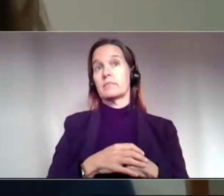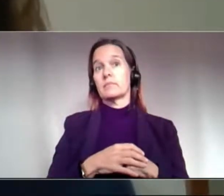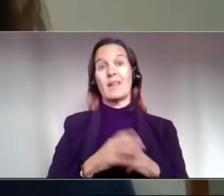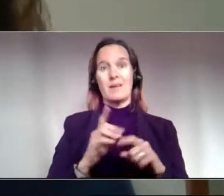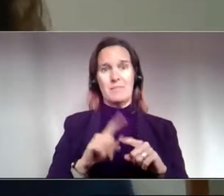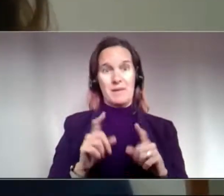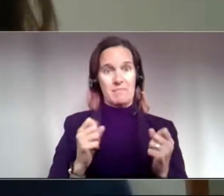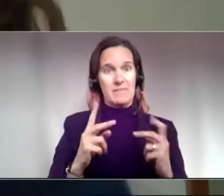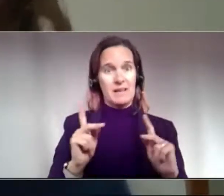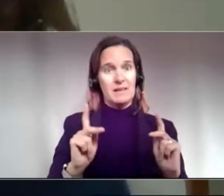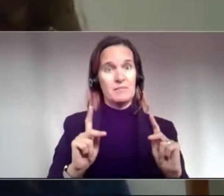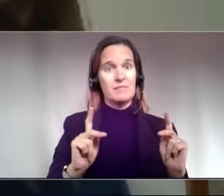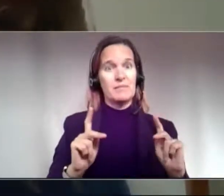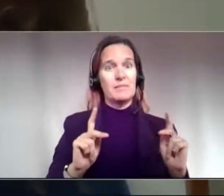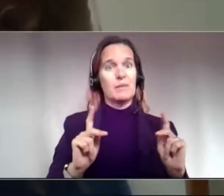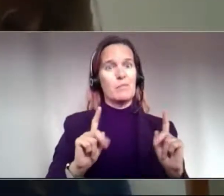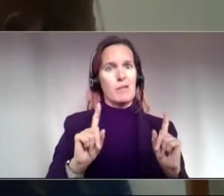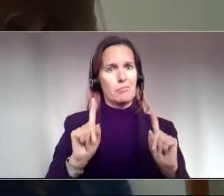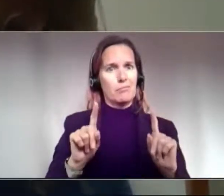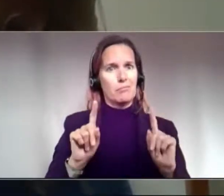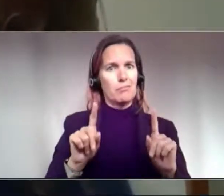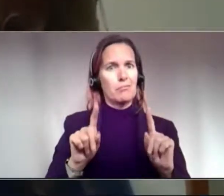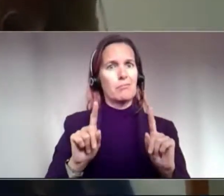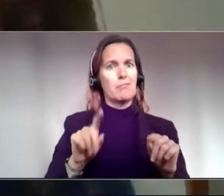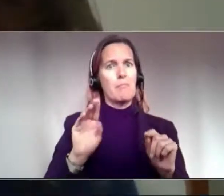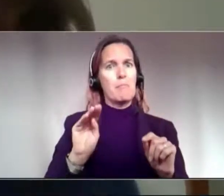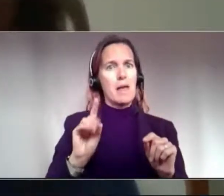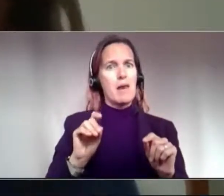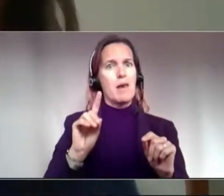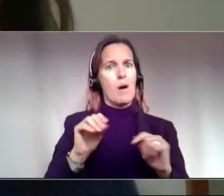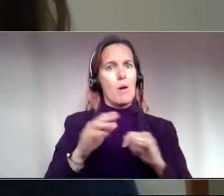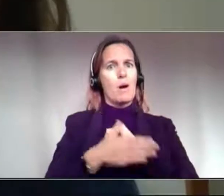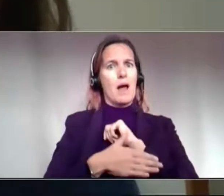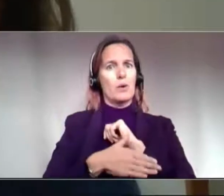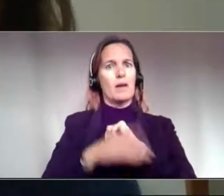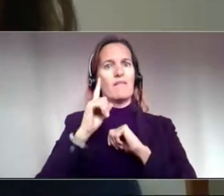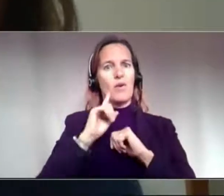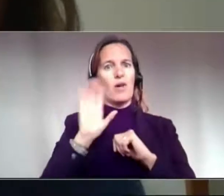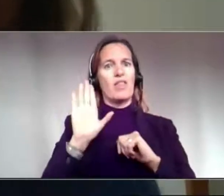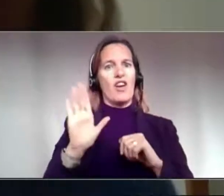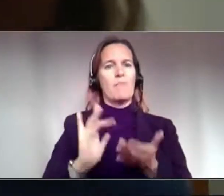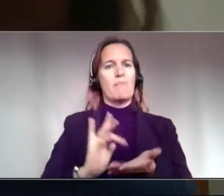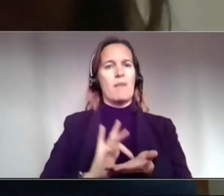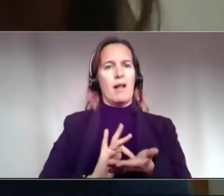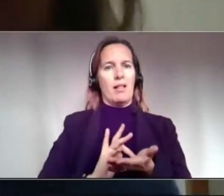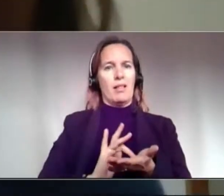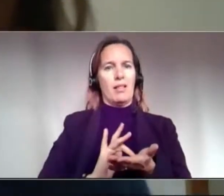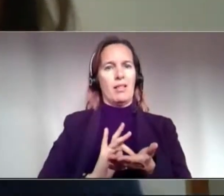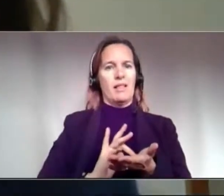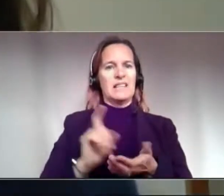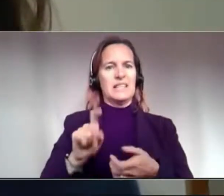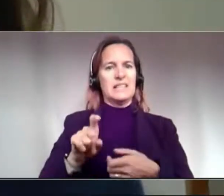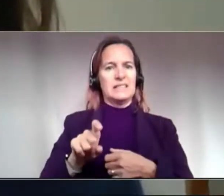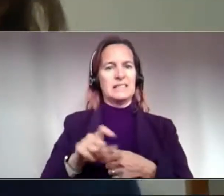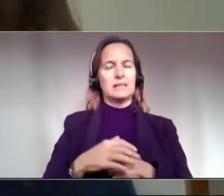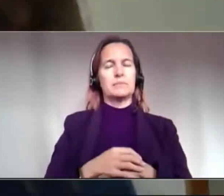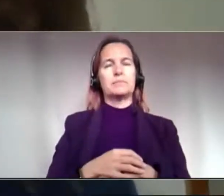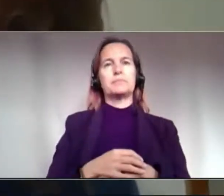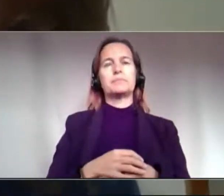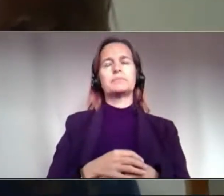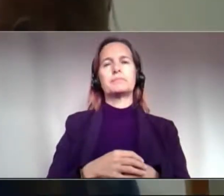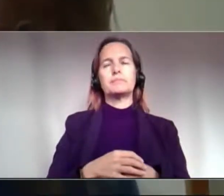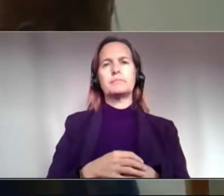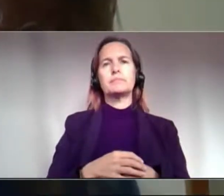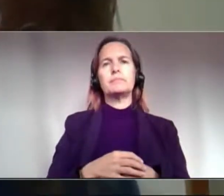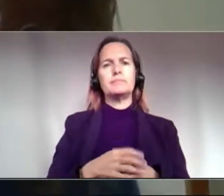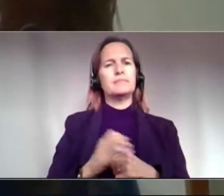medical business in Mendocino County. So I'm still not 100% clear